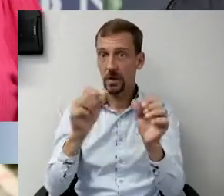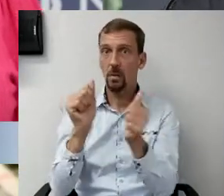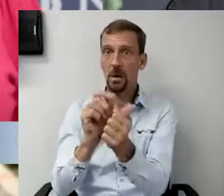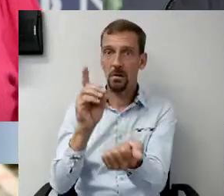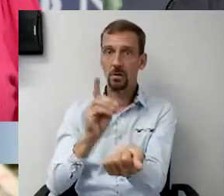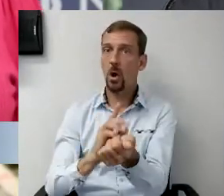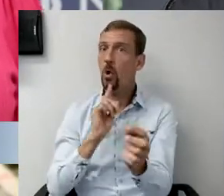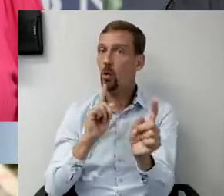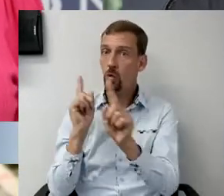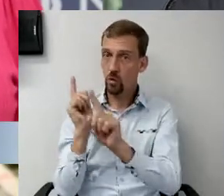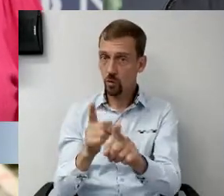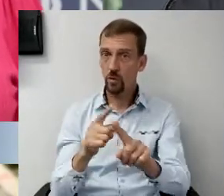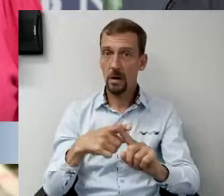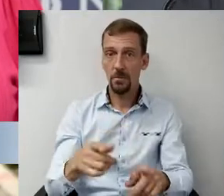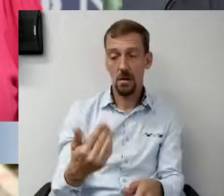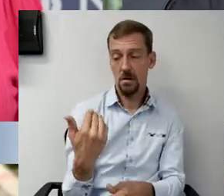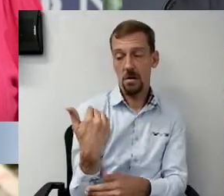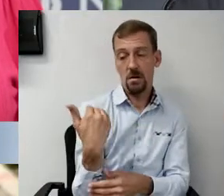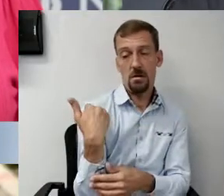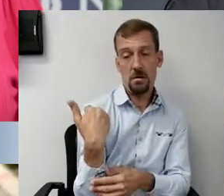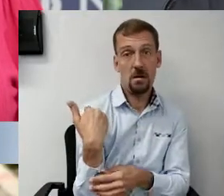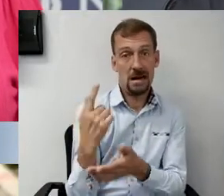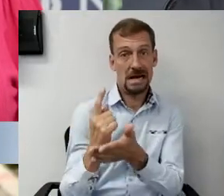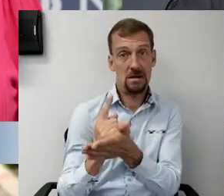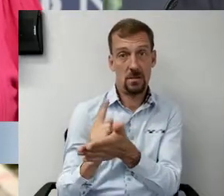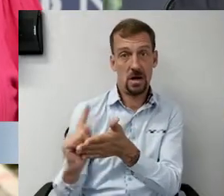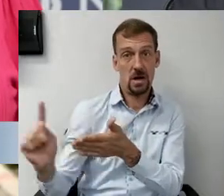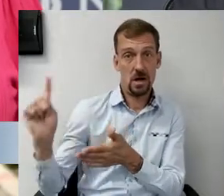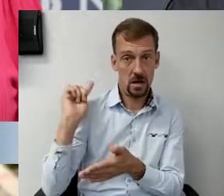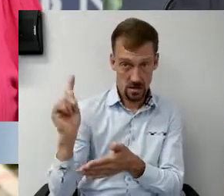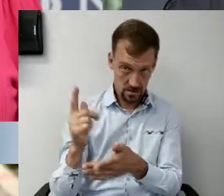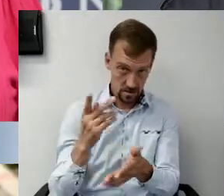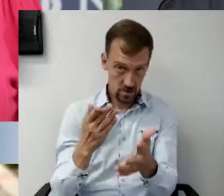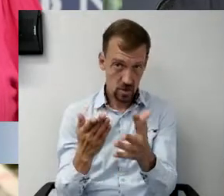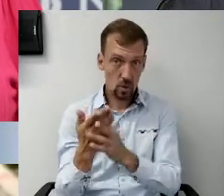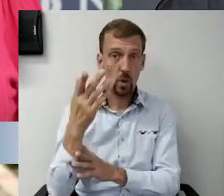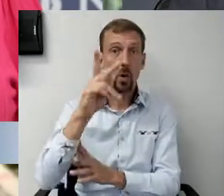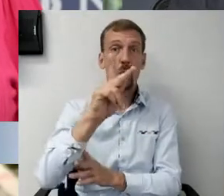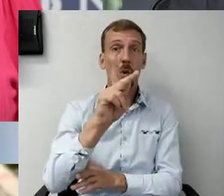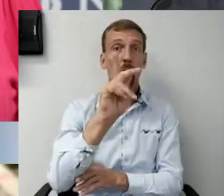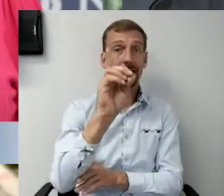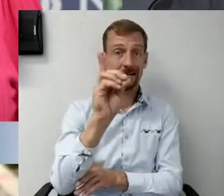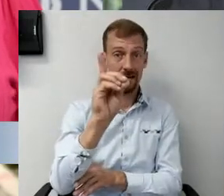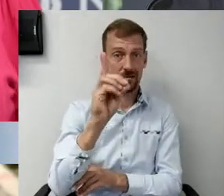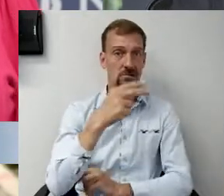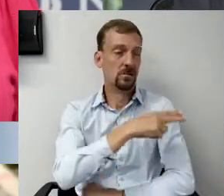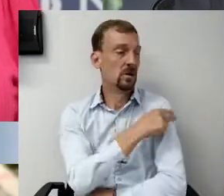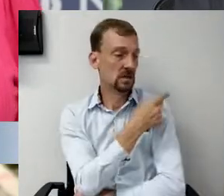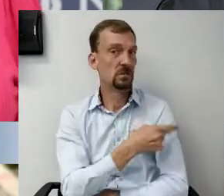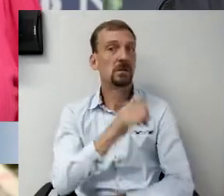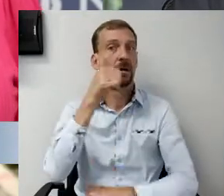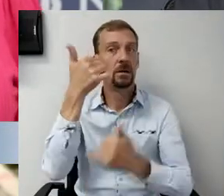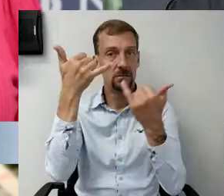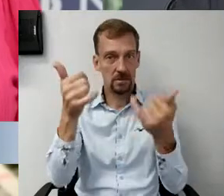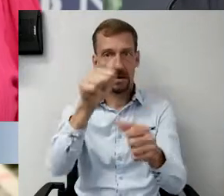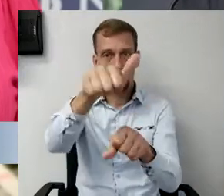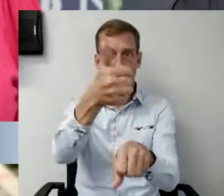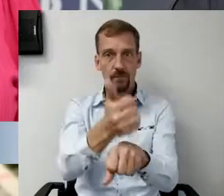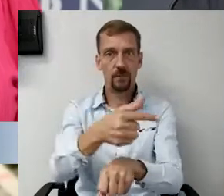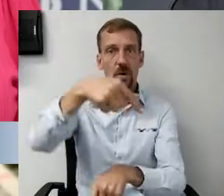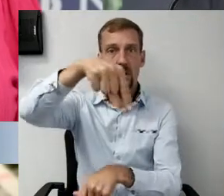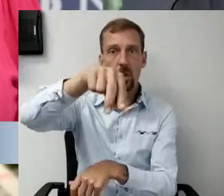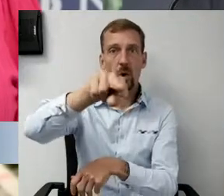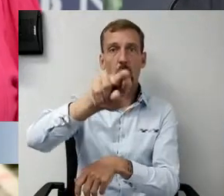think I talked about maybe this last week that Kaweah Delta, through Randy Coca's efforts, has now secured the